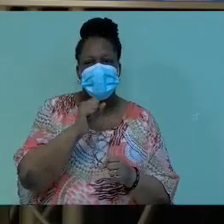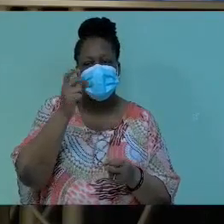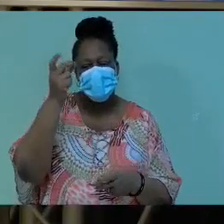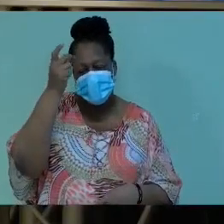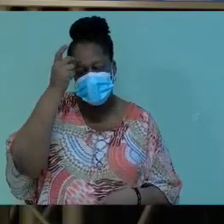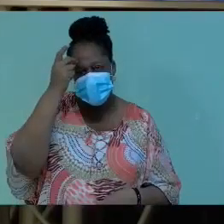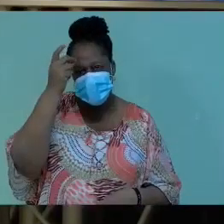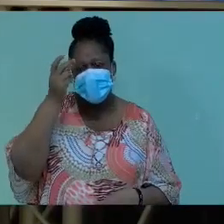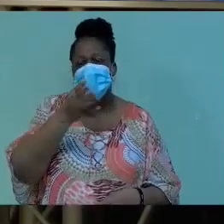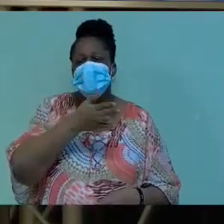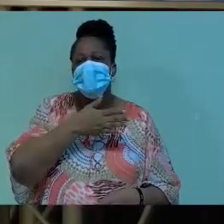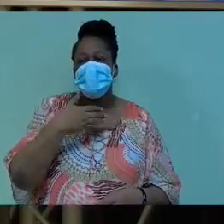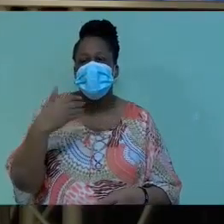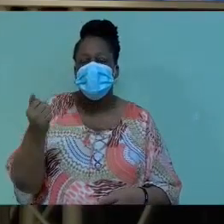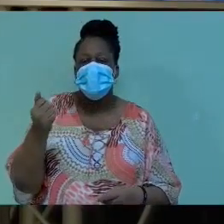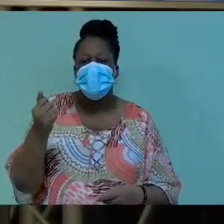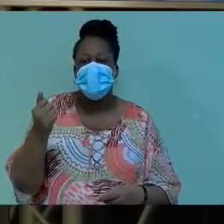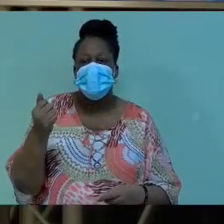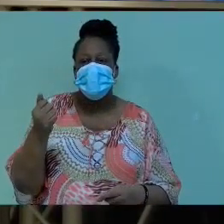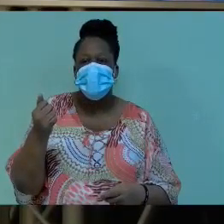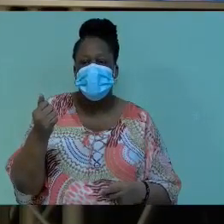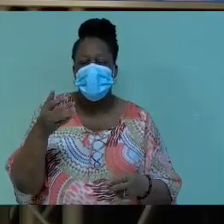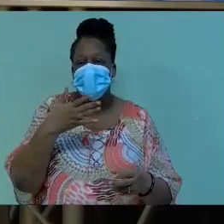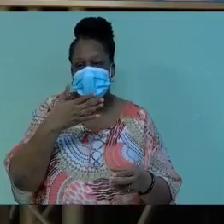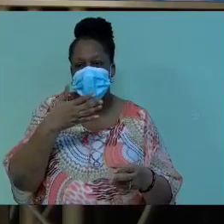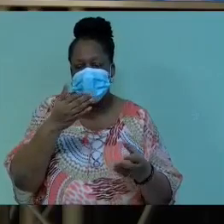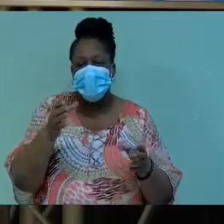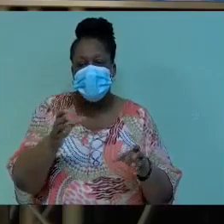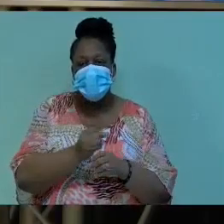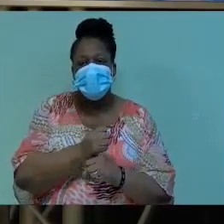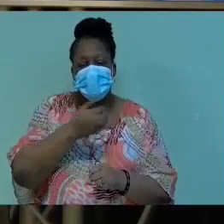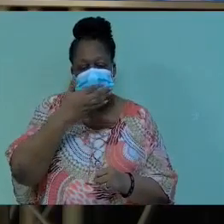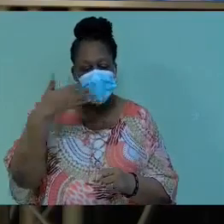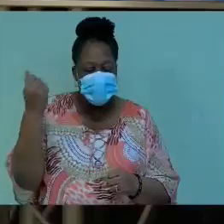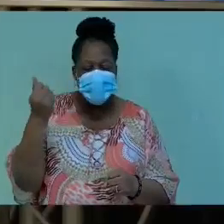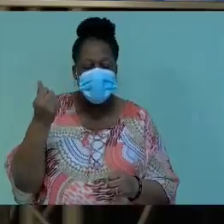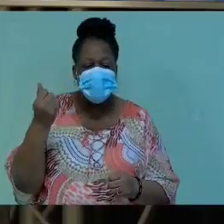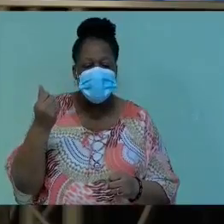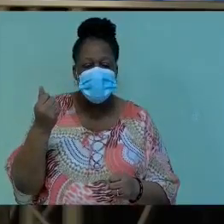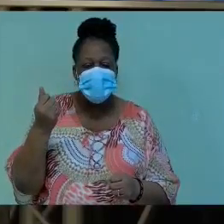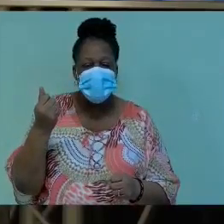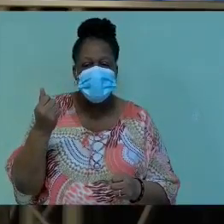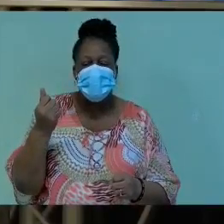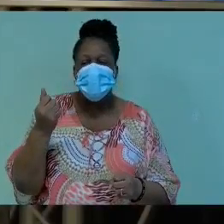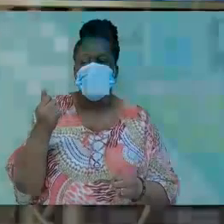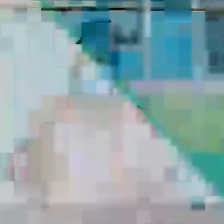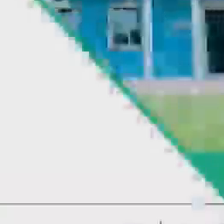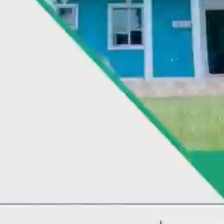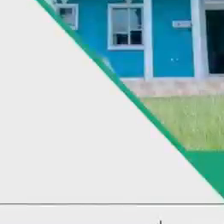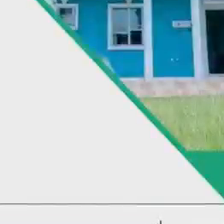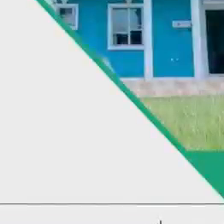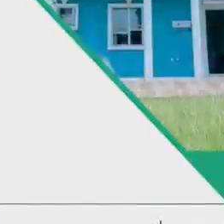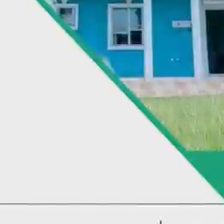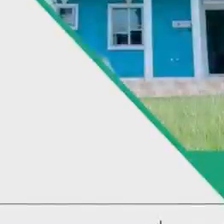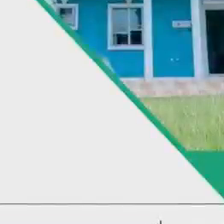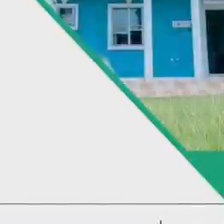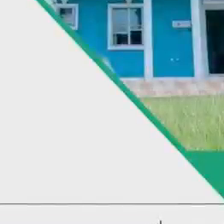are immunized or vaccinated against the disease. And let's use a hypothetical situation. If you have a population of